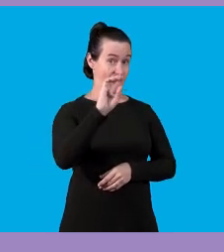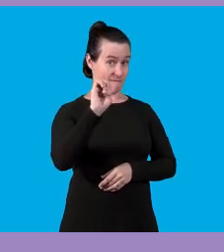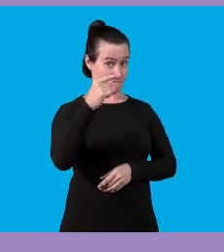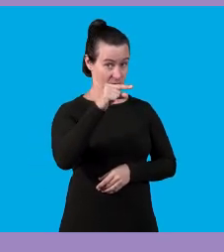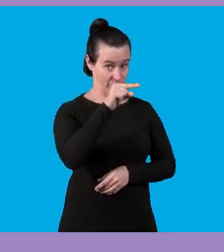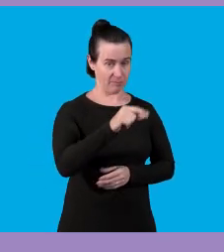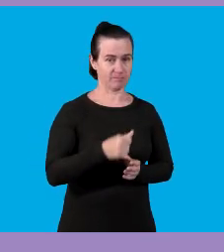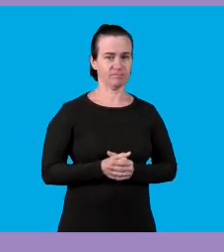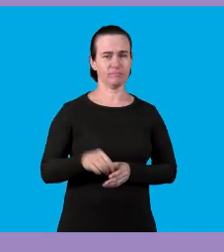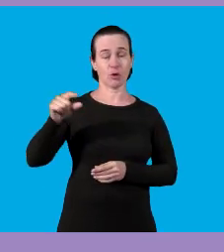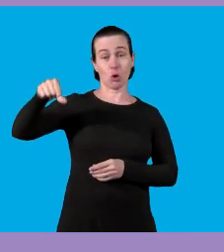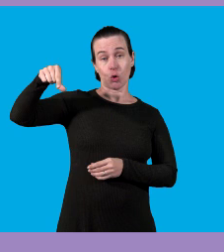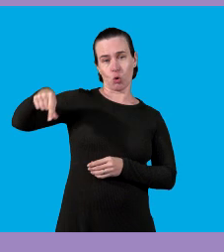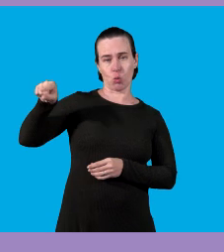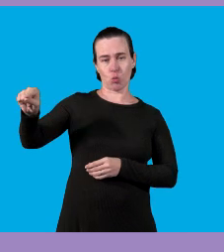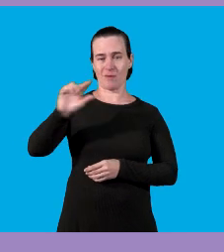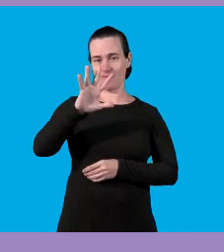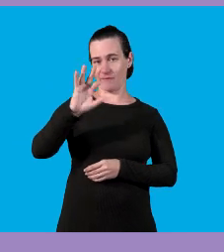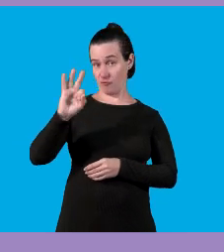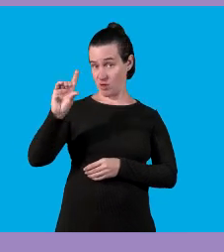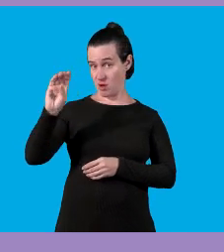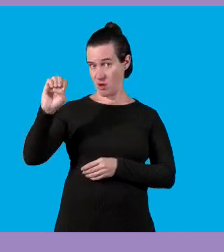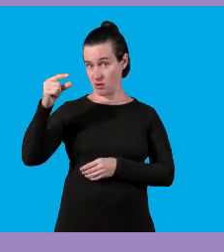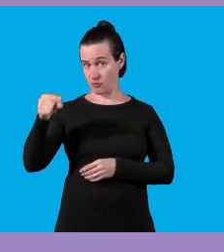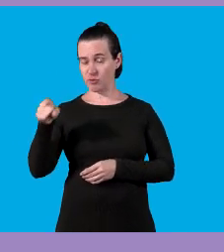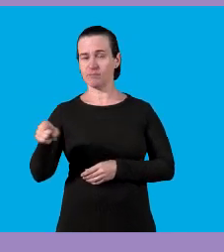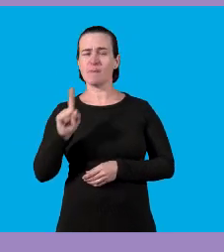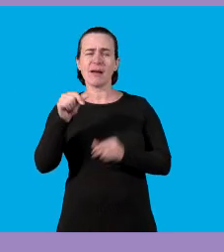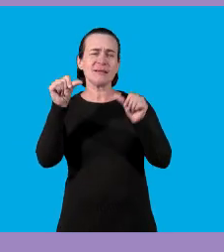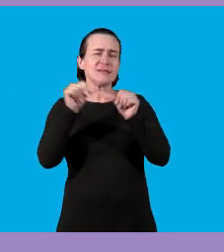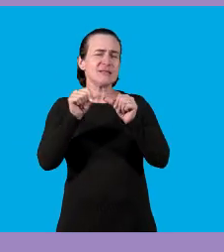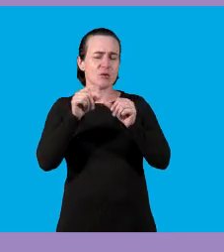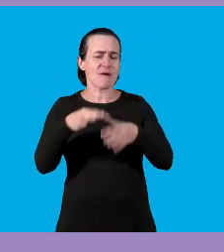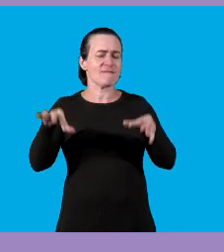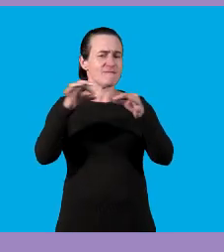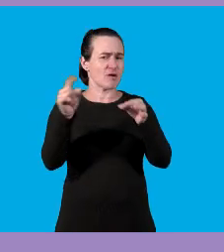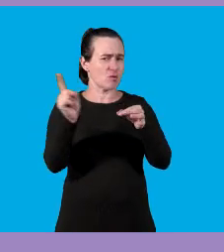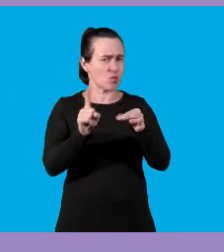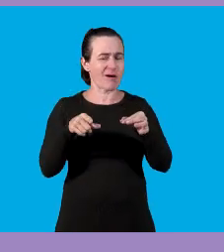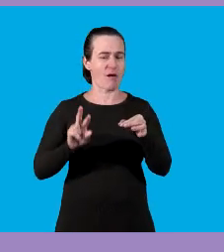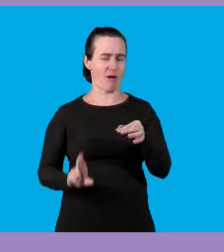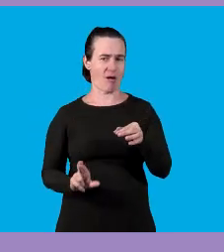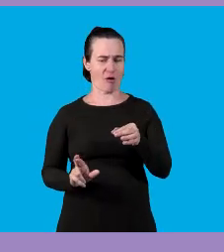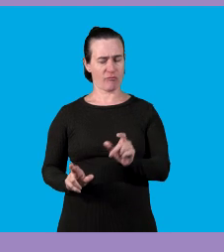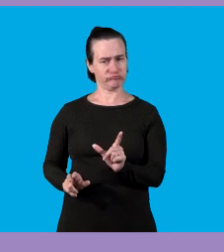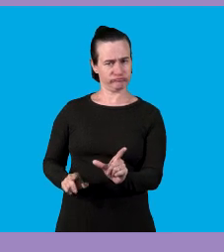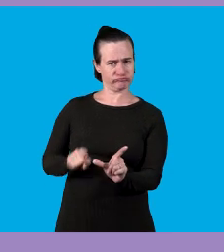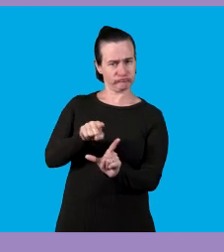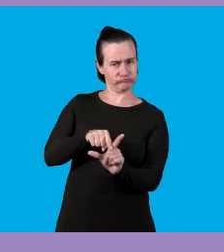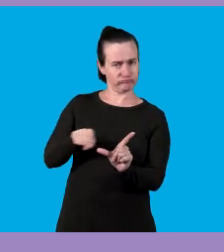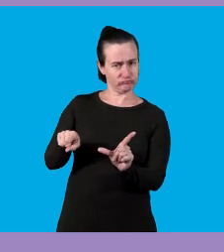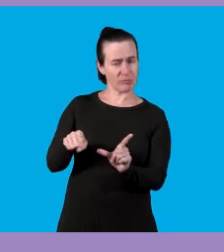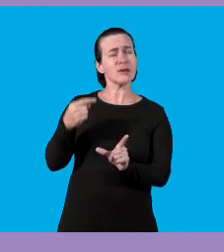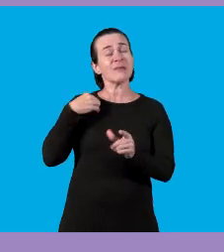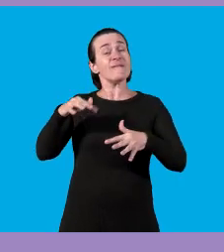and angle Q is 53 degrees. Determine the value of angle R. With the knowledge of what we